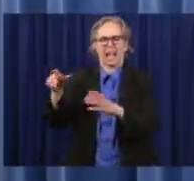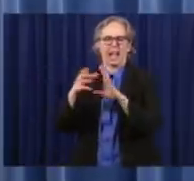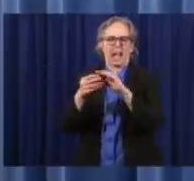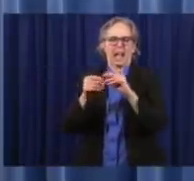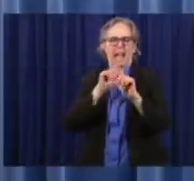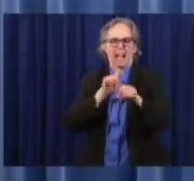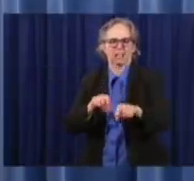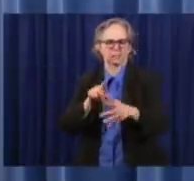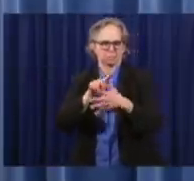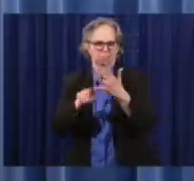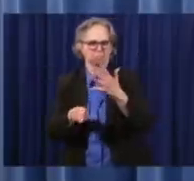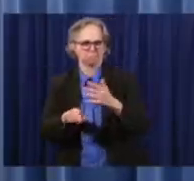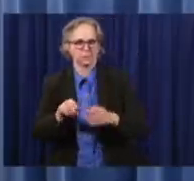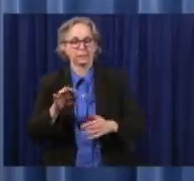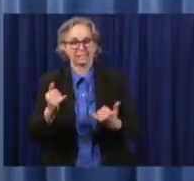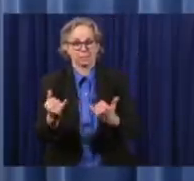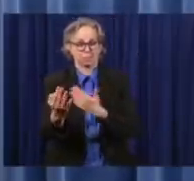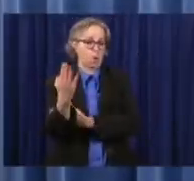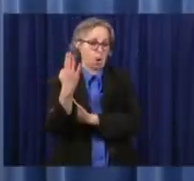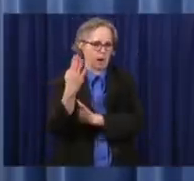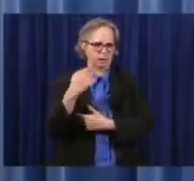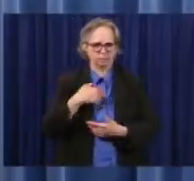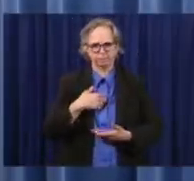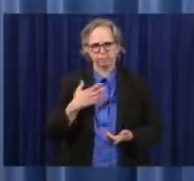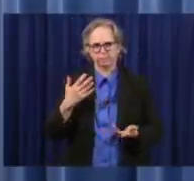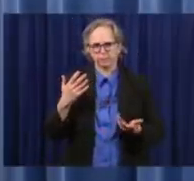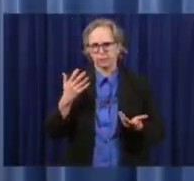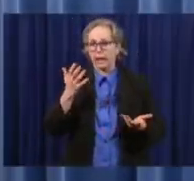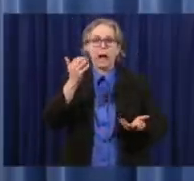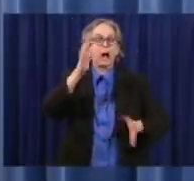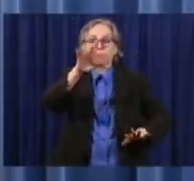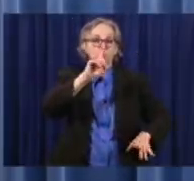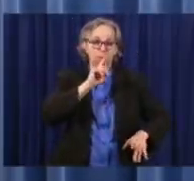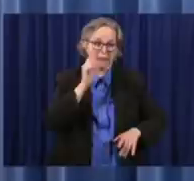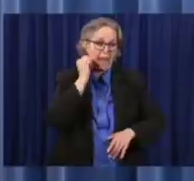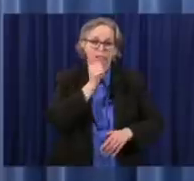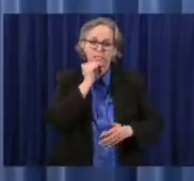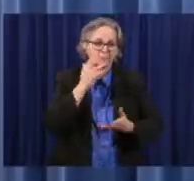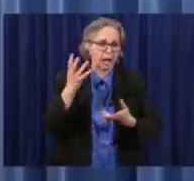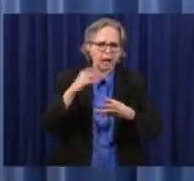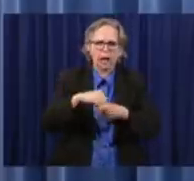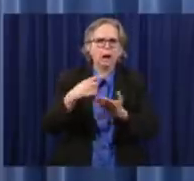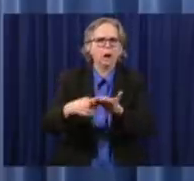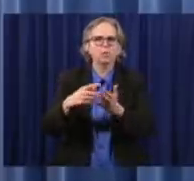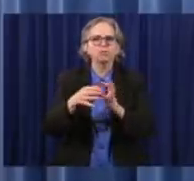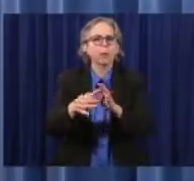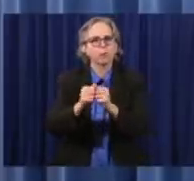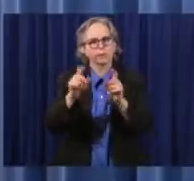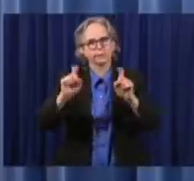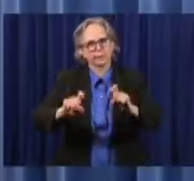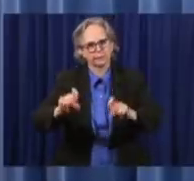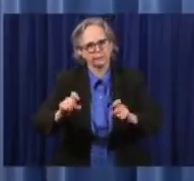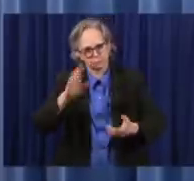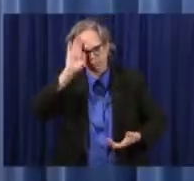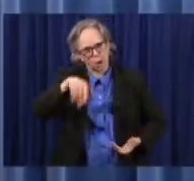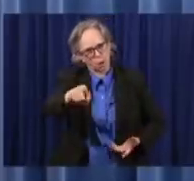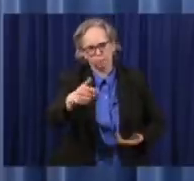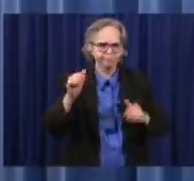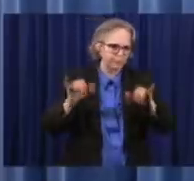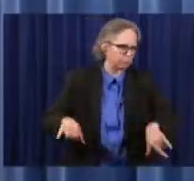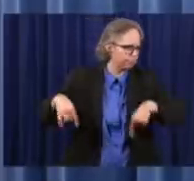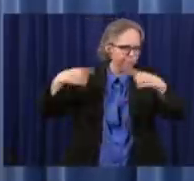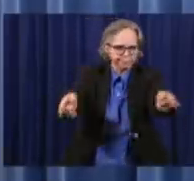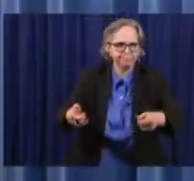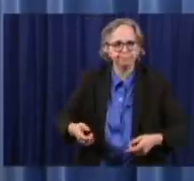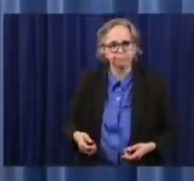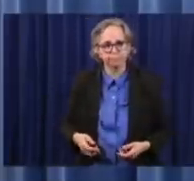The testing issue, I'm probably on a call every day about the testing issue. Kind of recap, I think we made some major progress